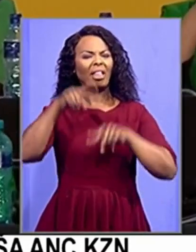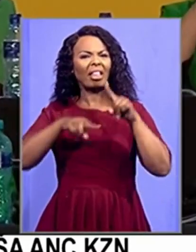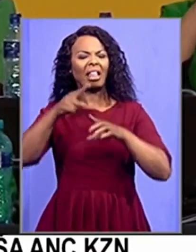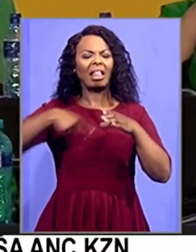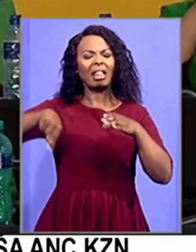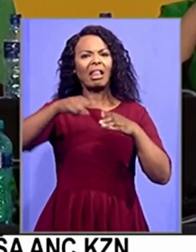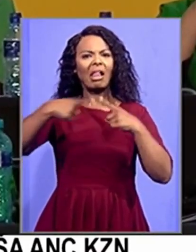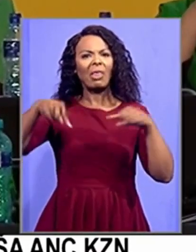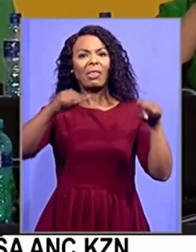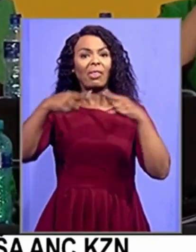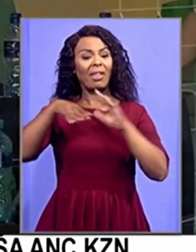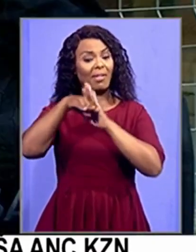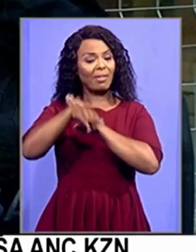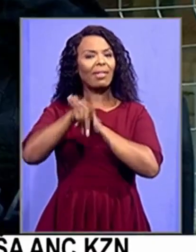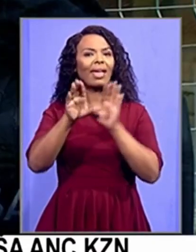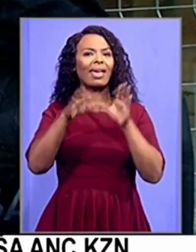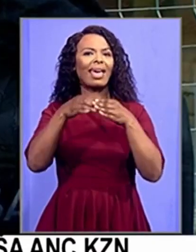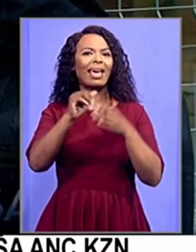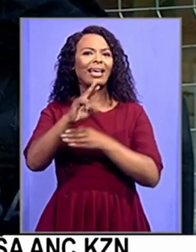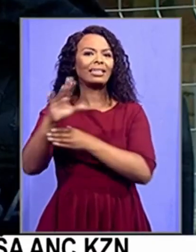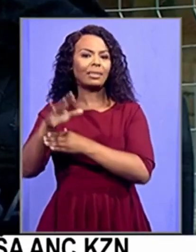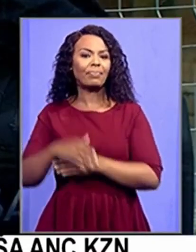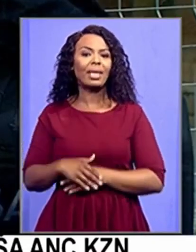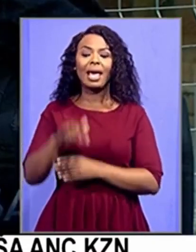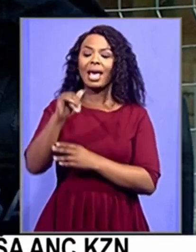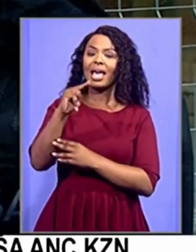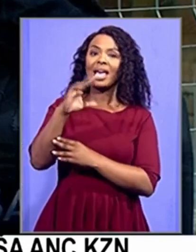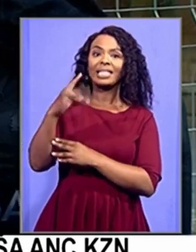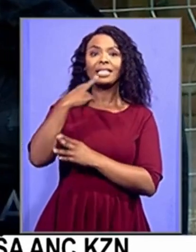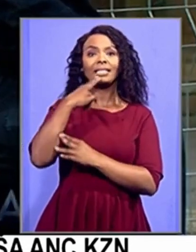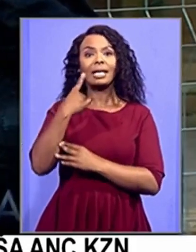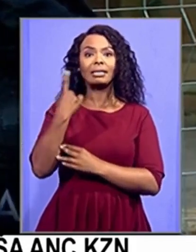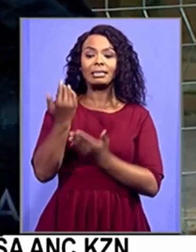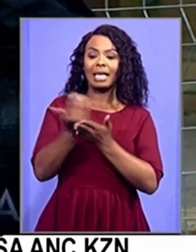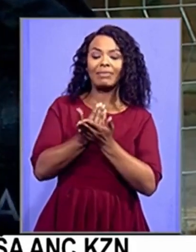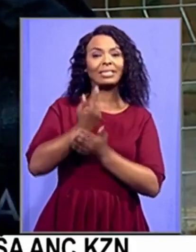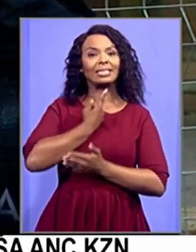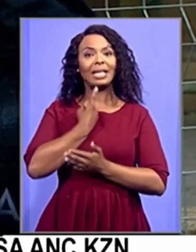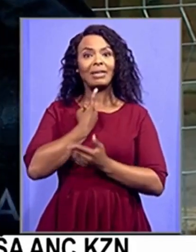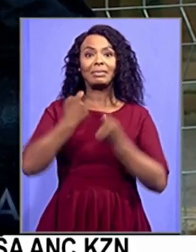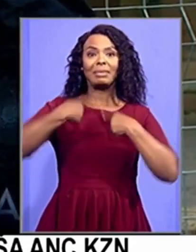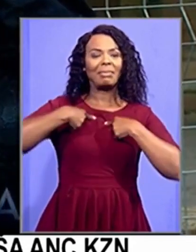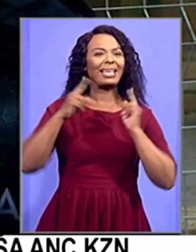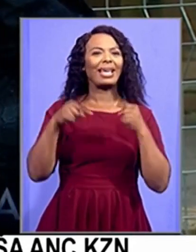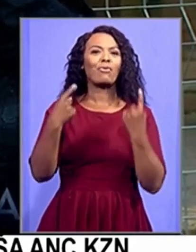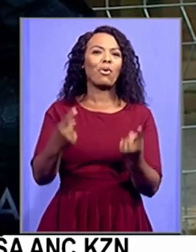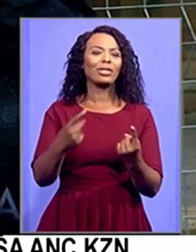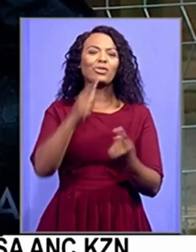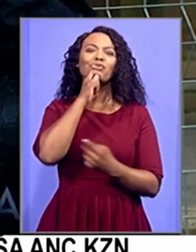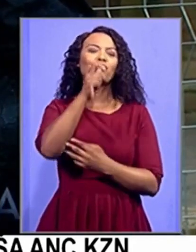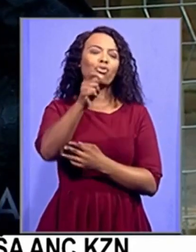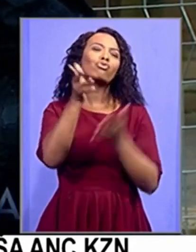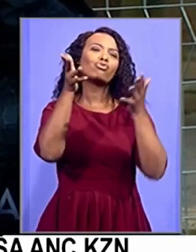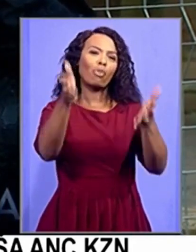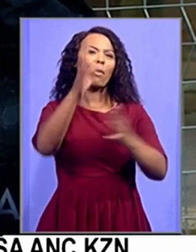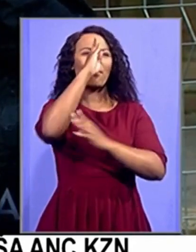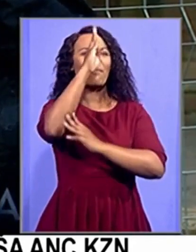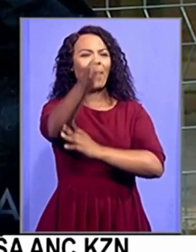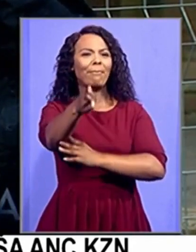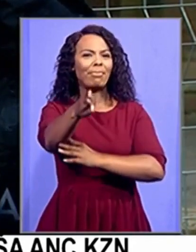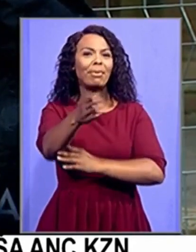di phutlamiša mokgatlo. The ANC can't save itself from itself. Unfortunately, that's the truth. And I'm happy to some